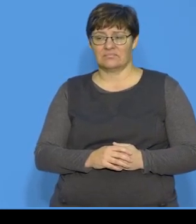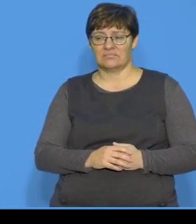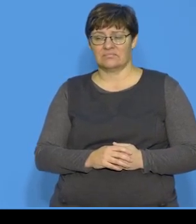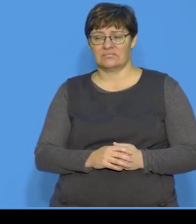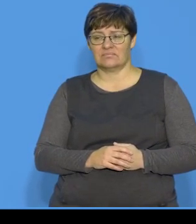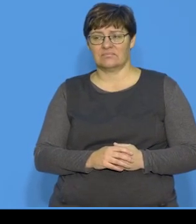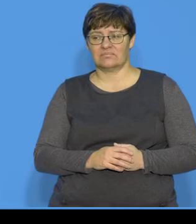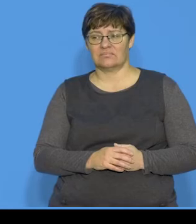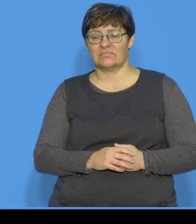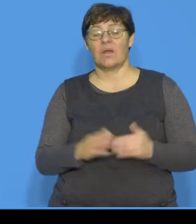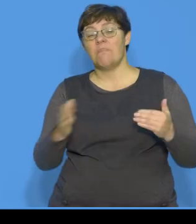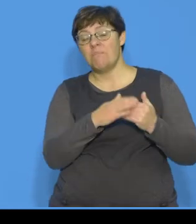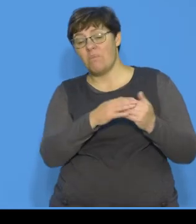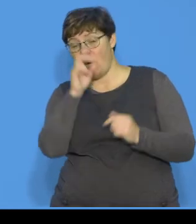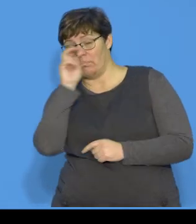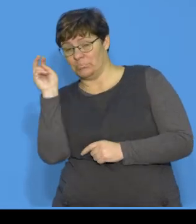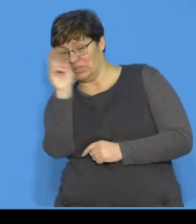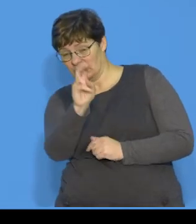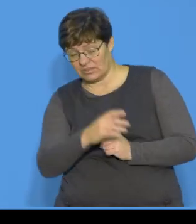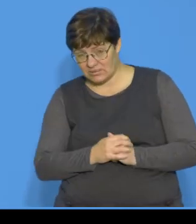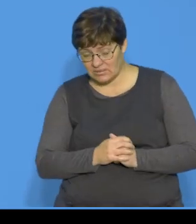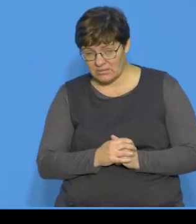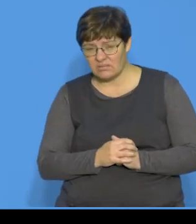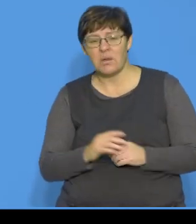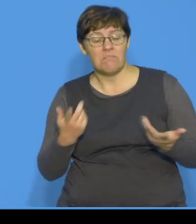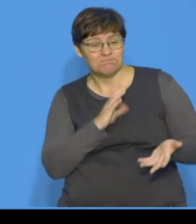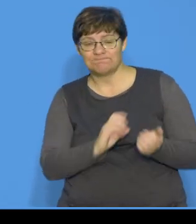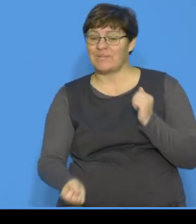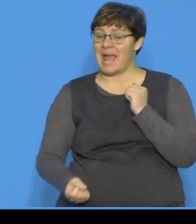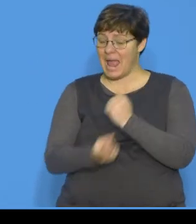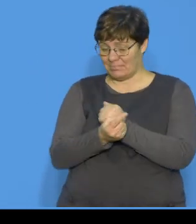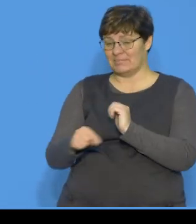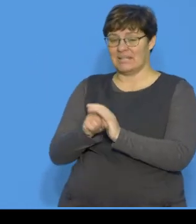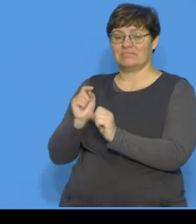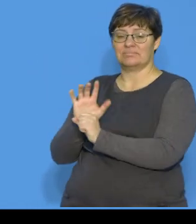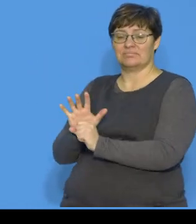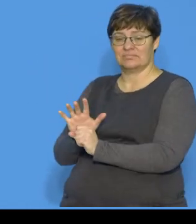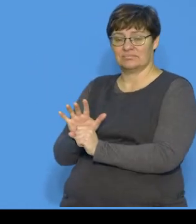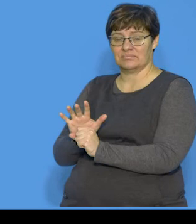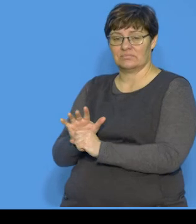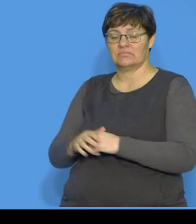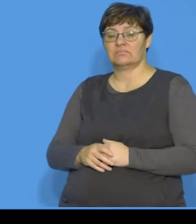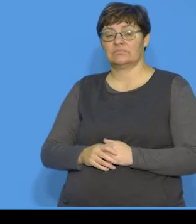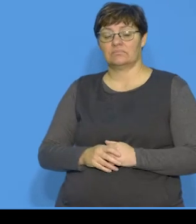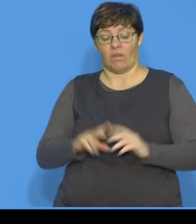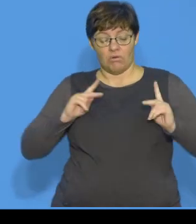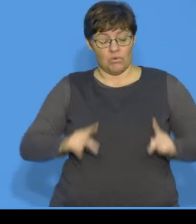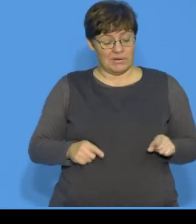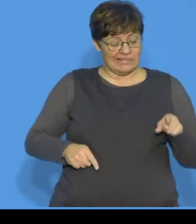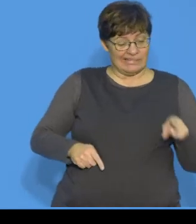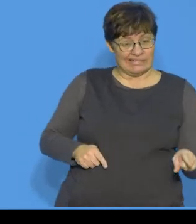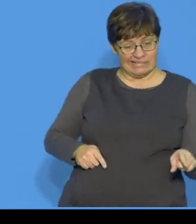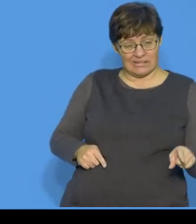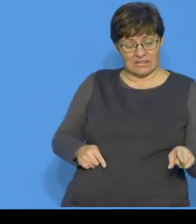Another prediction relating to consequences is that as the human